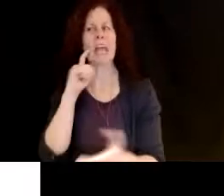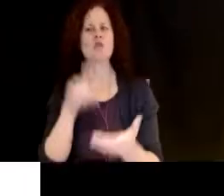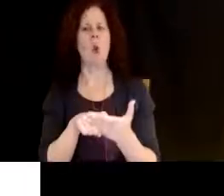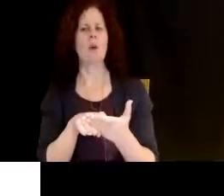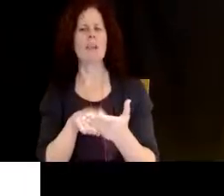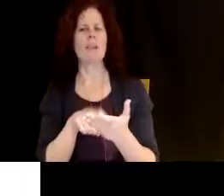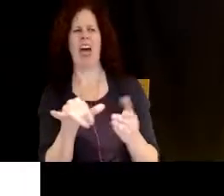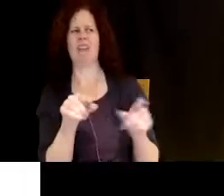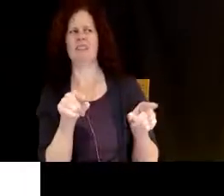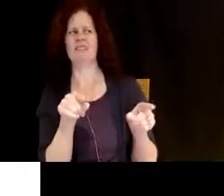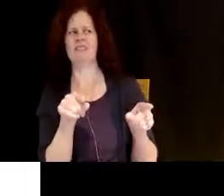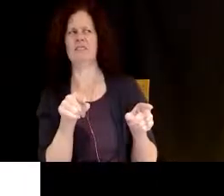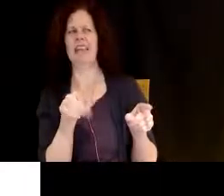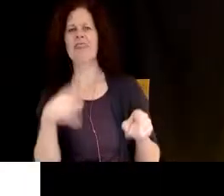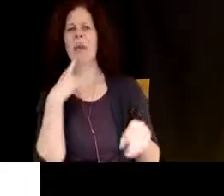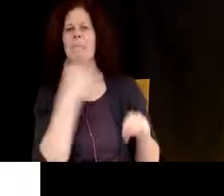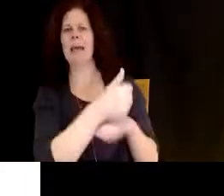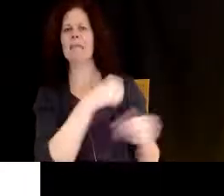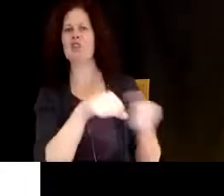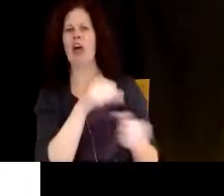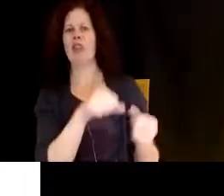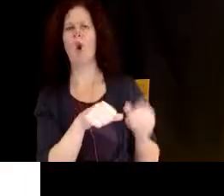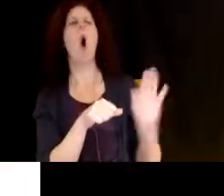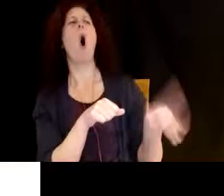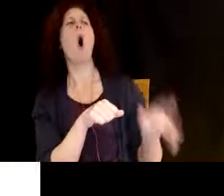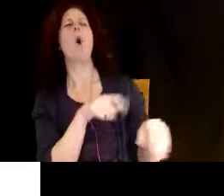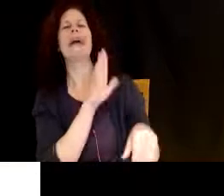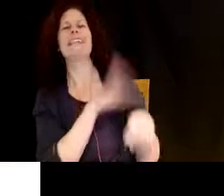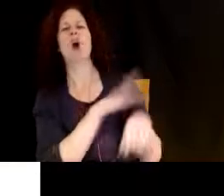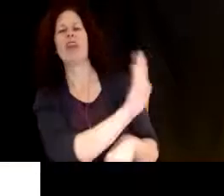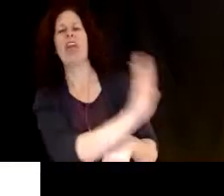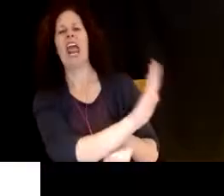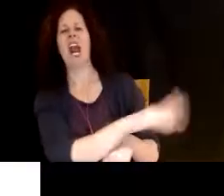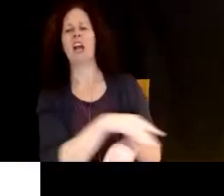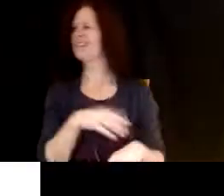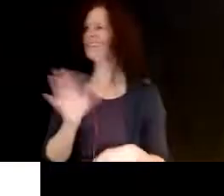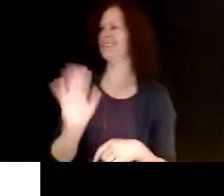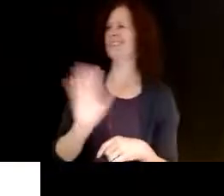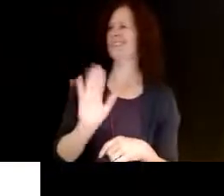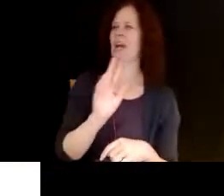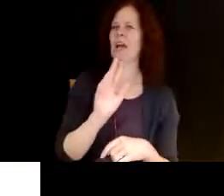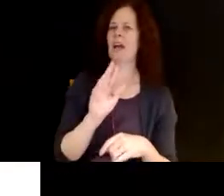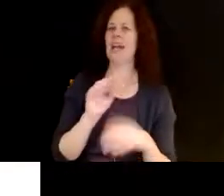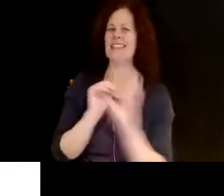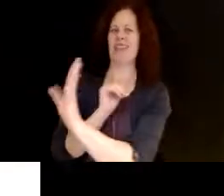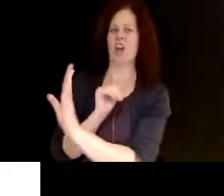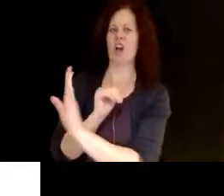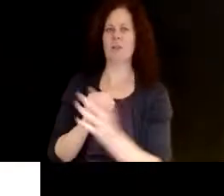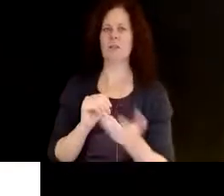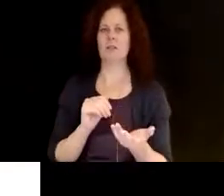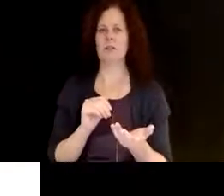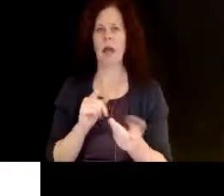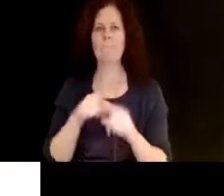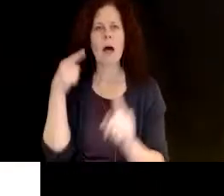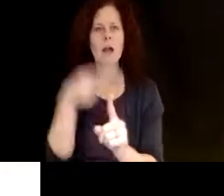said, they pawn it off on the state because it's Route 31. And then they pawn it off on the city, but the sidewalks are crumbling and